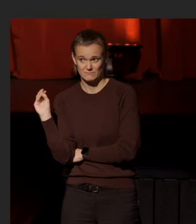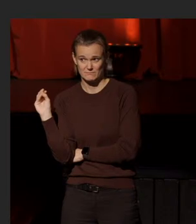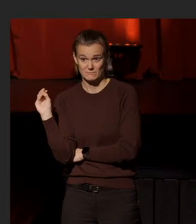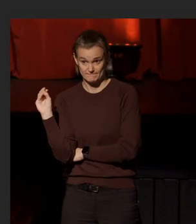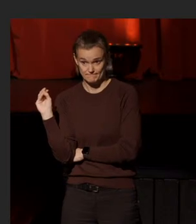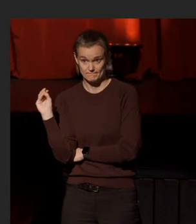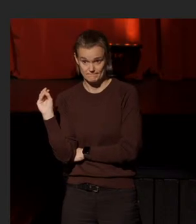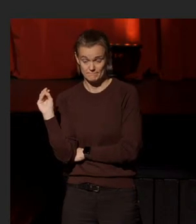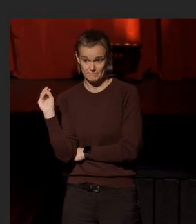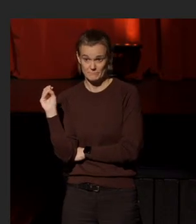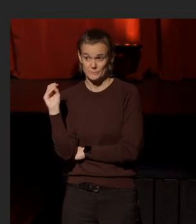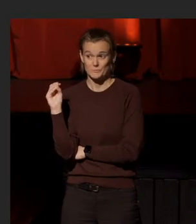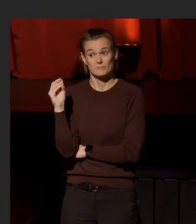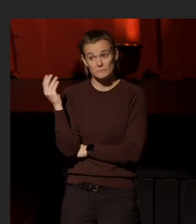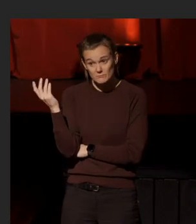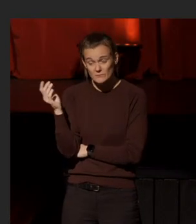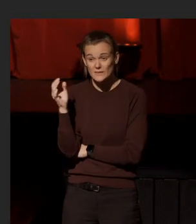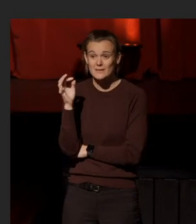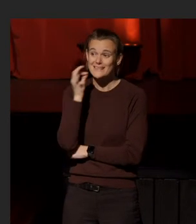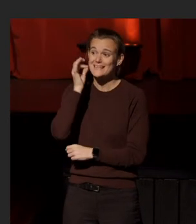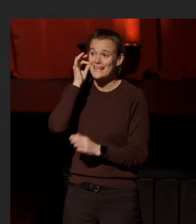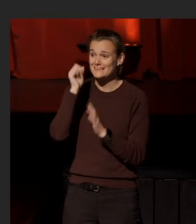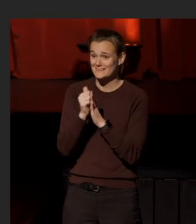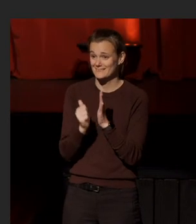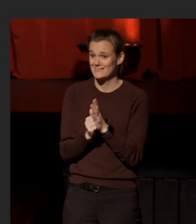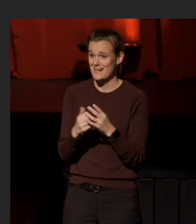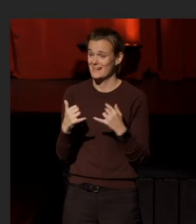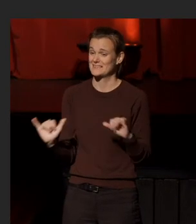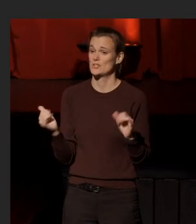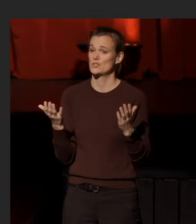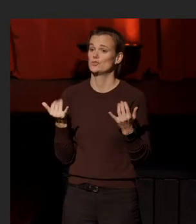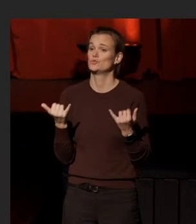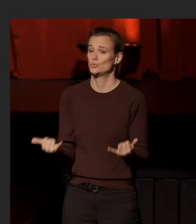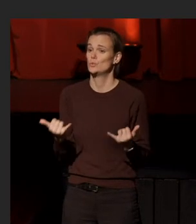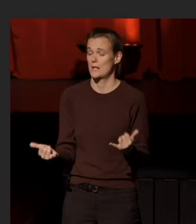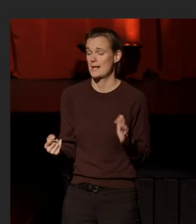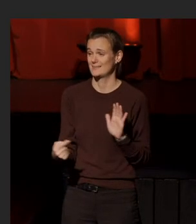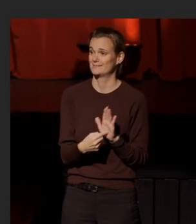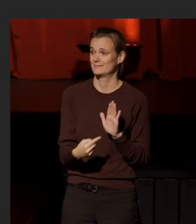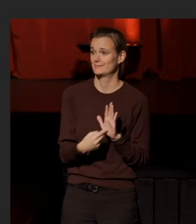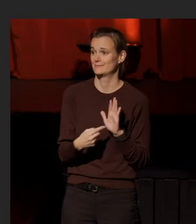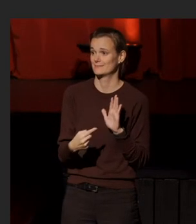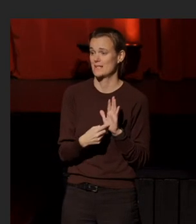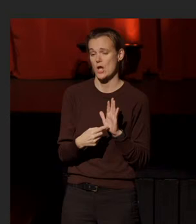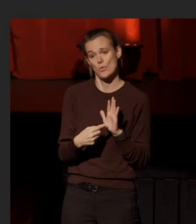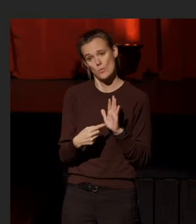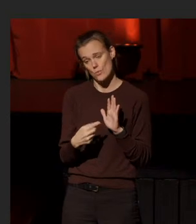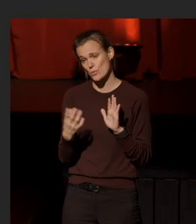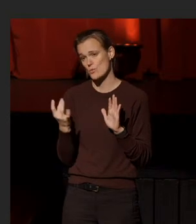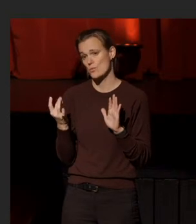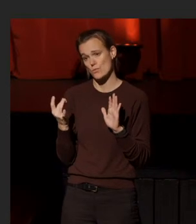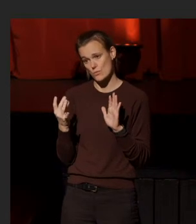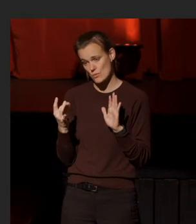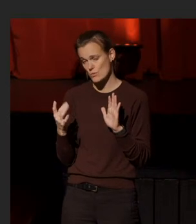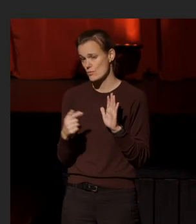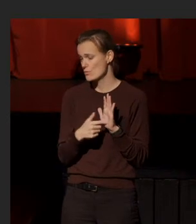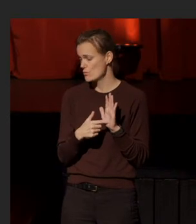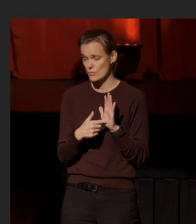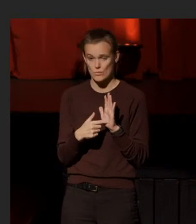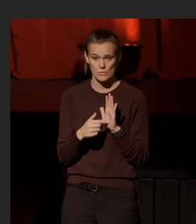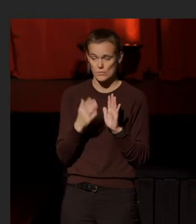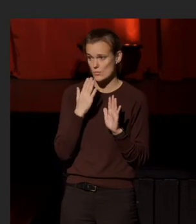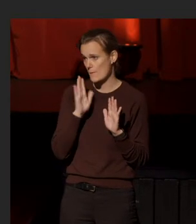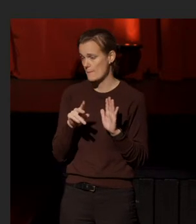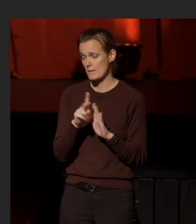the Indian Act, and still today, has some pretty controversial little policies in